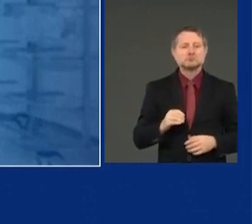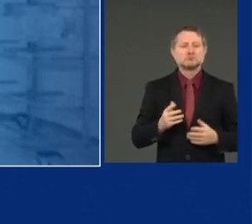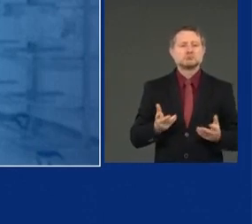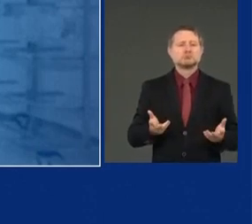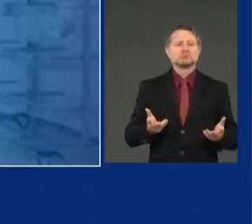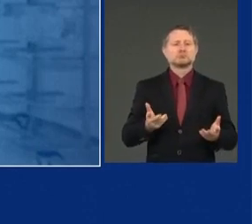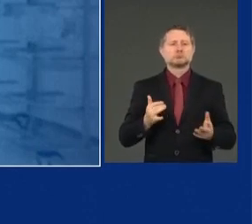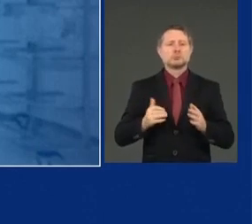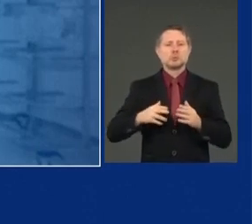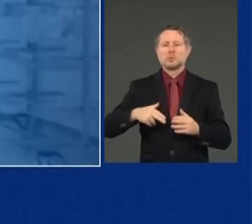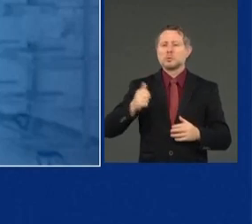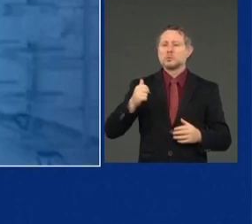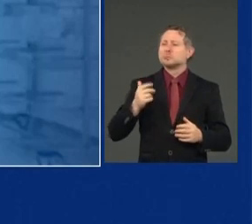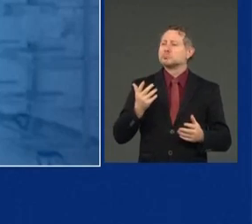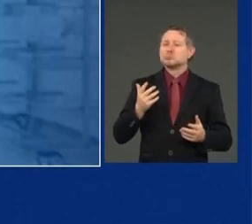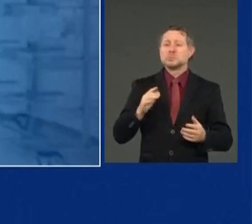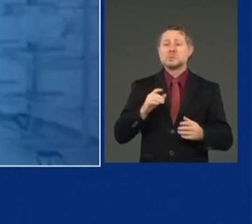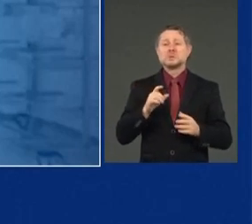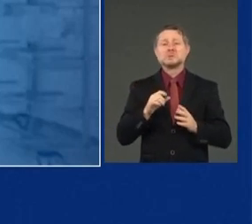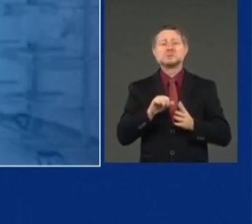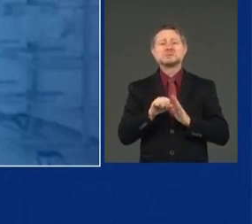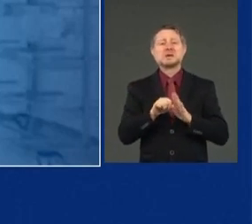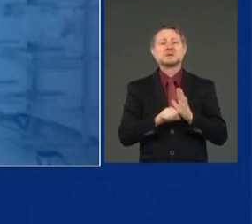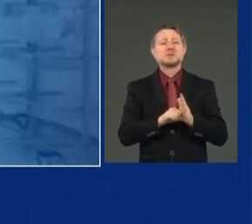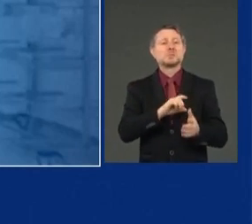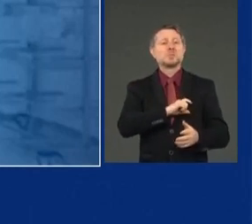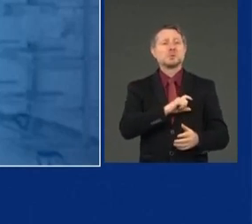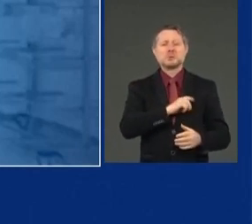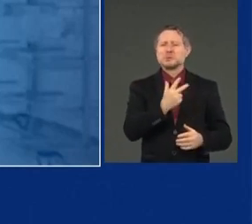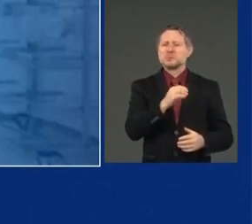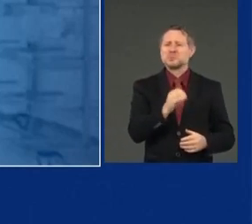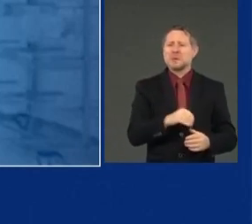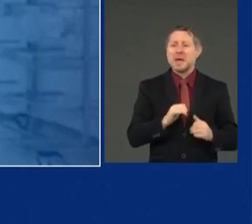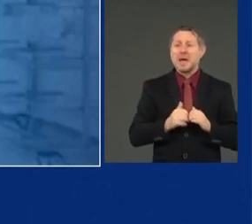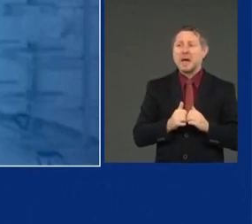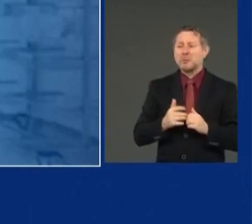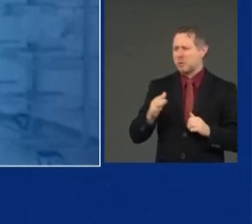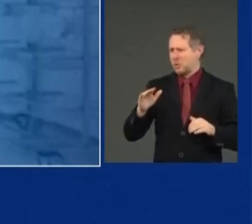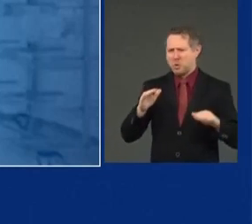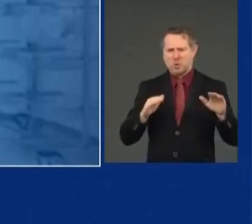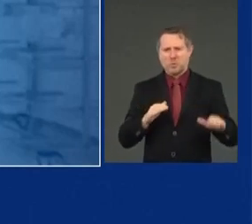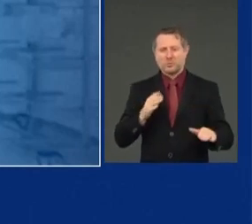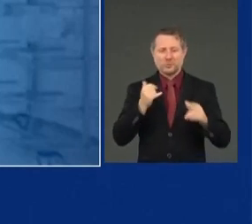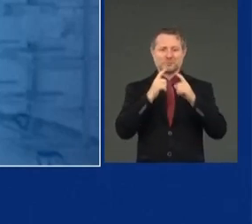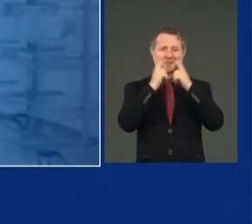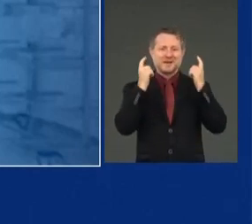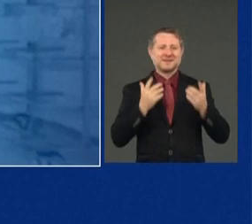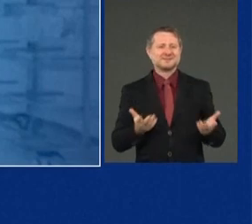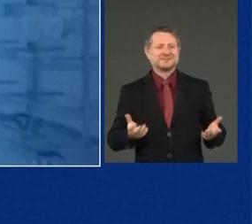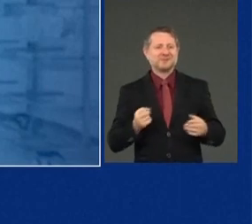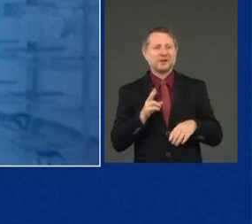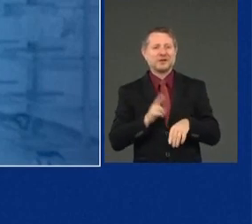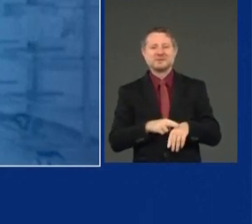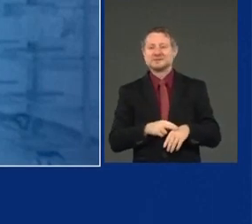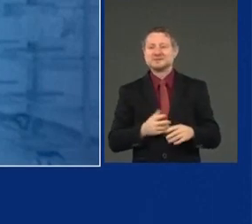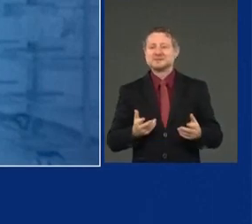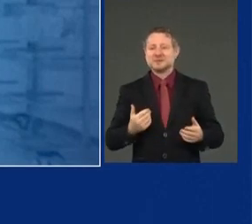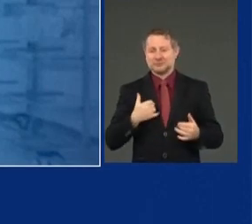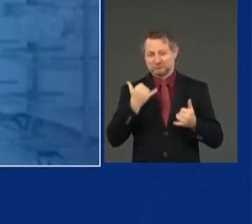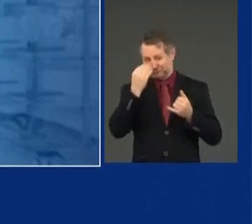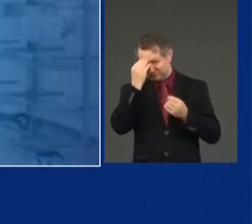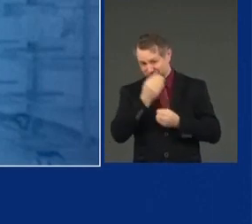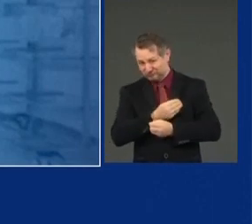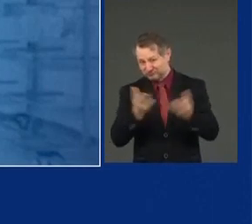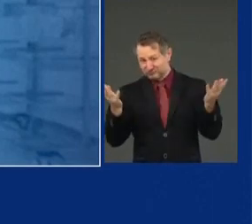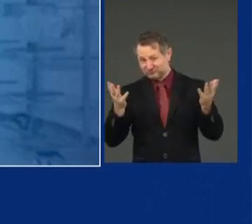State police, 3%. They wear the masks. Wear a mask.